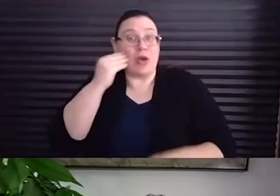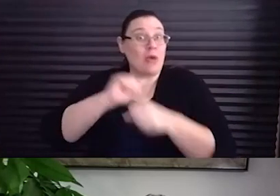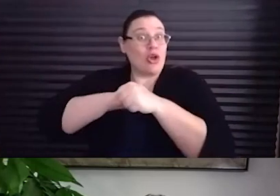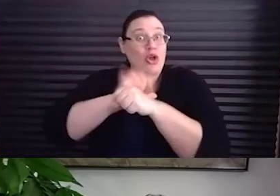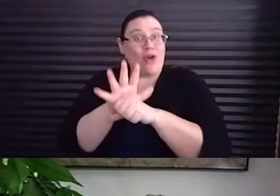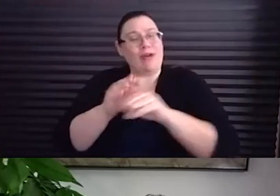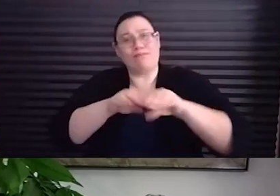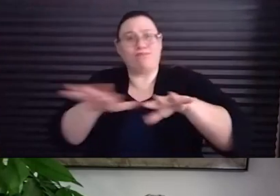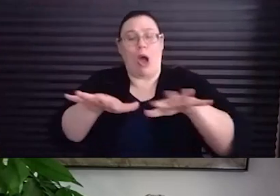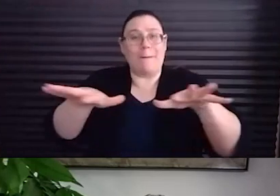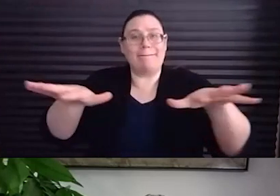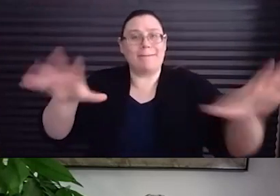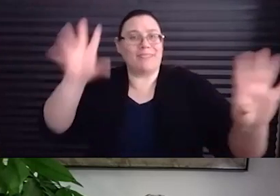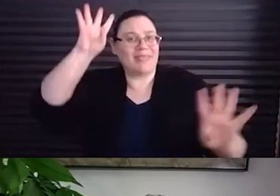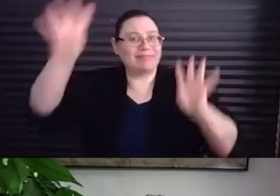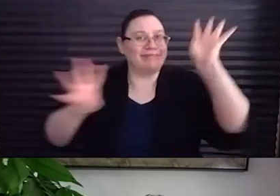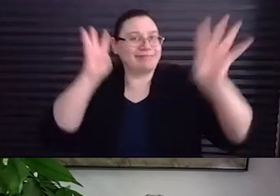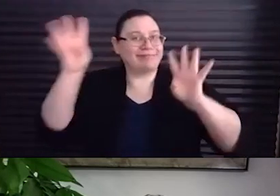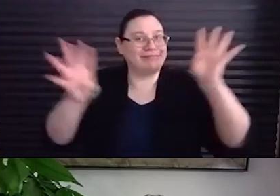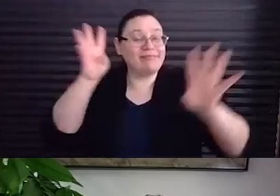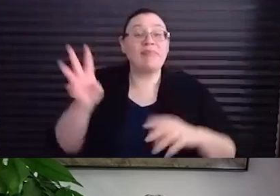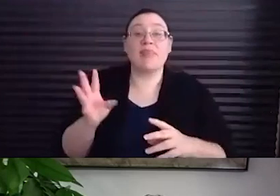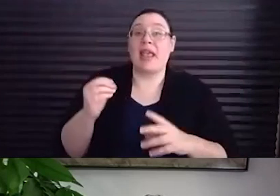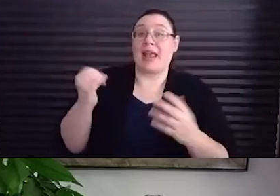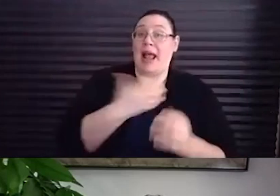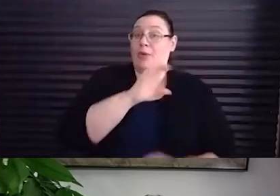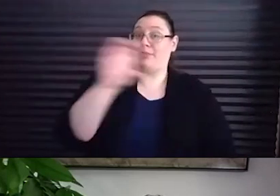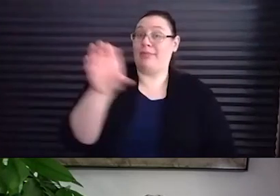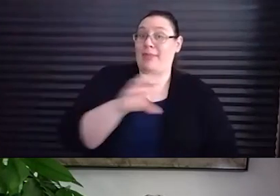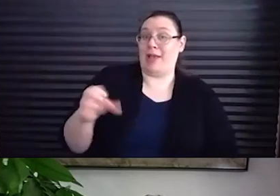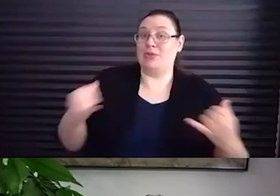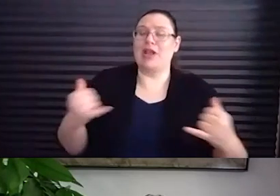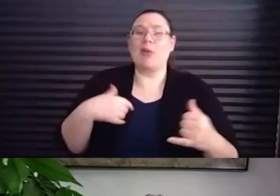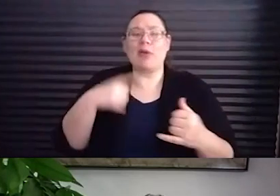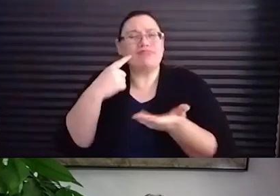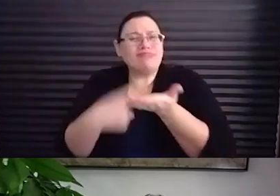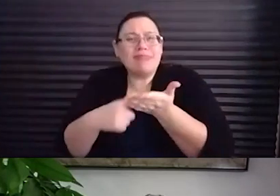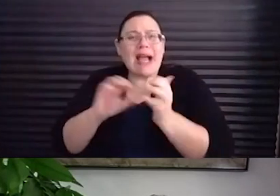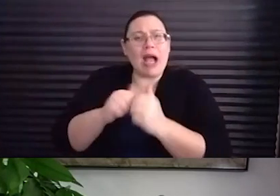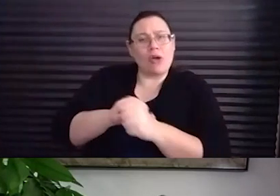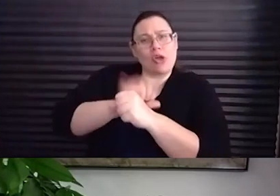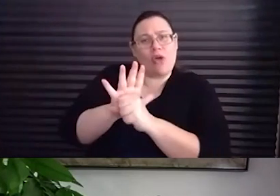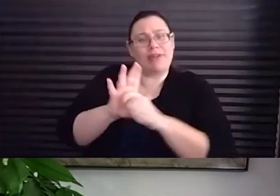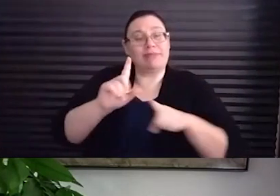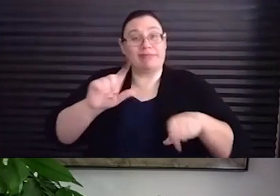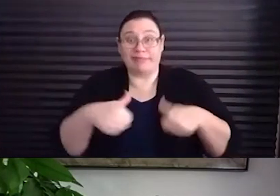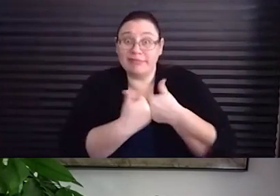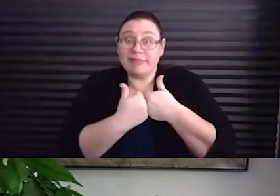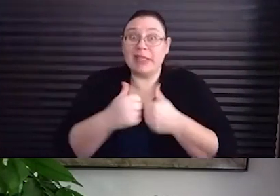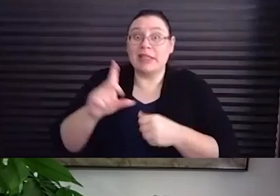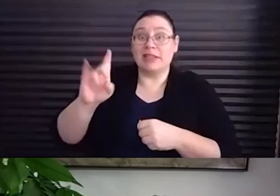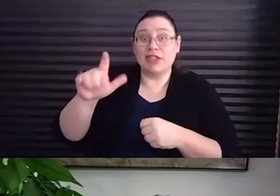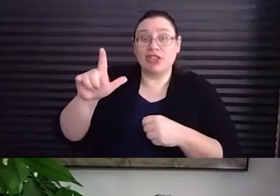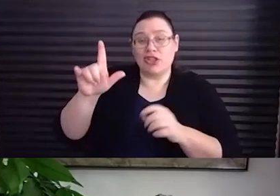undeniable explosion of creativity and innovation. And in this panel, we're going to explore the ways in which COVID-19 has been a challenge for digital influencers and